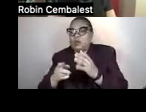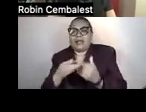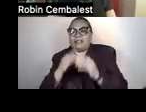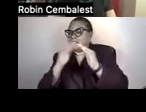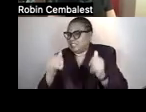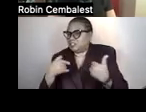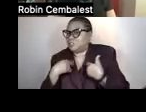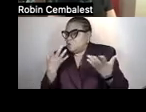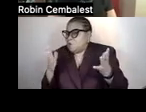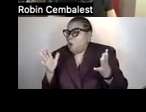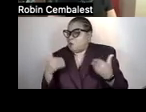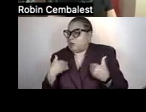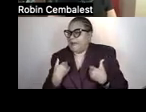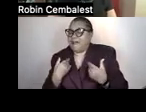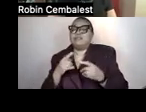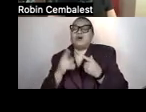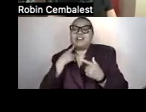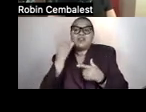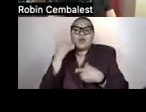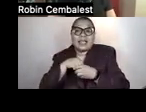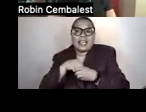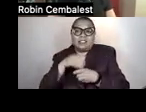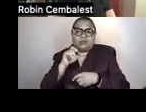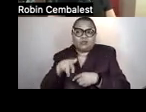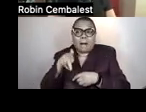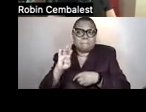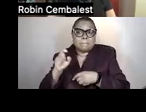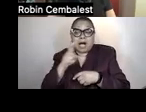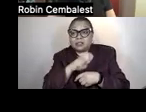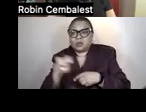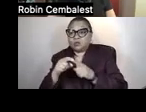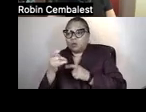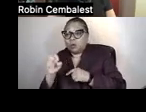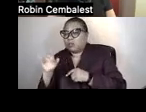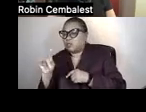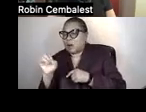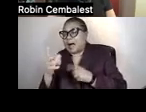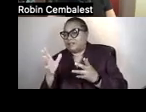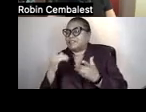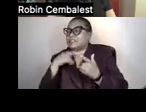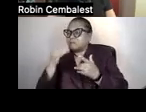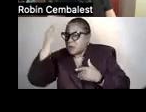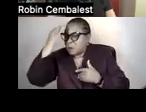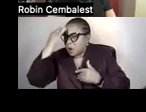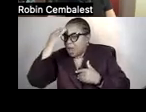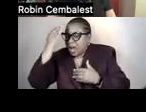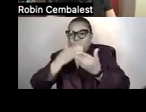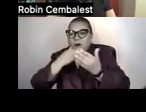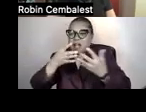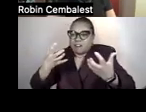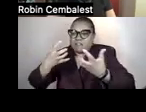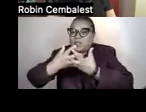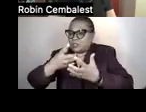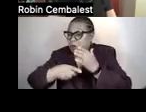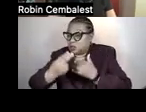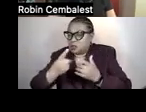system you're already using. So if you're in the Dropbox and then you move to Google Drive, just be aware that whatever fits in what you're